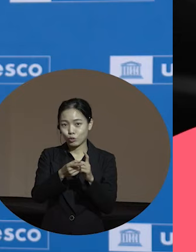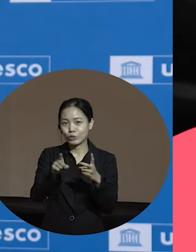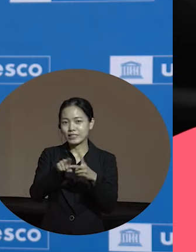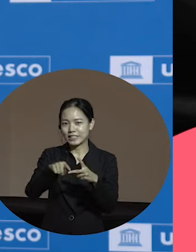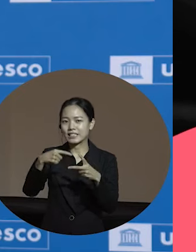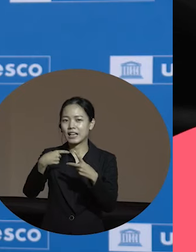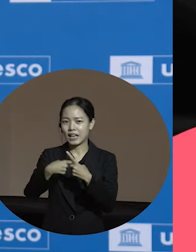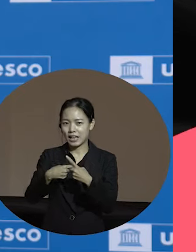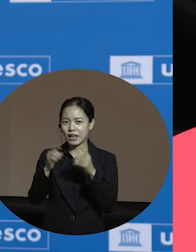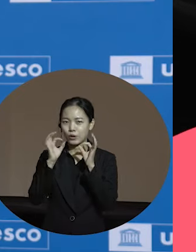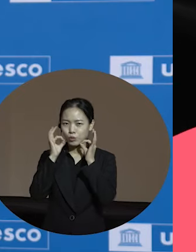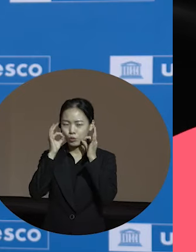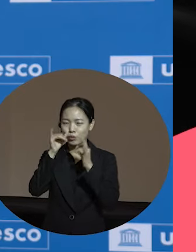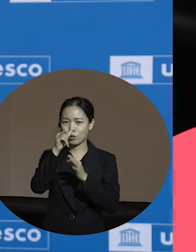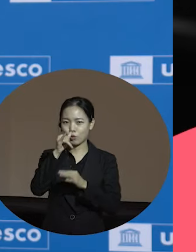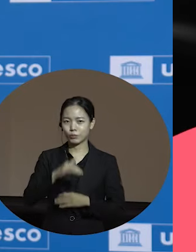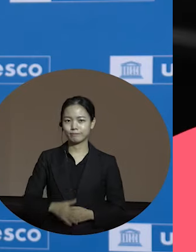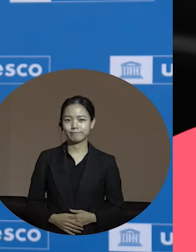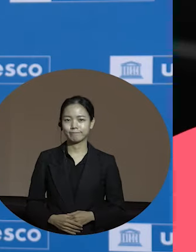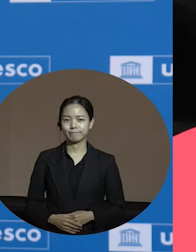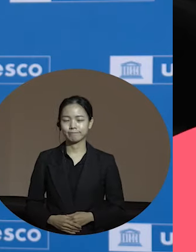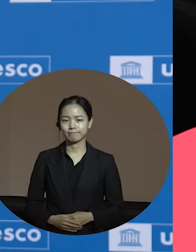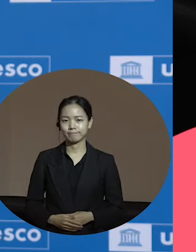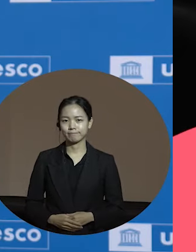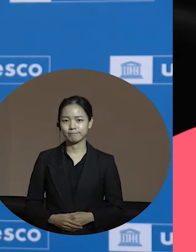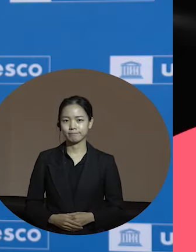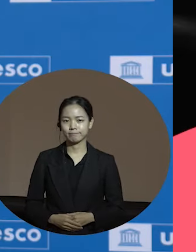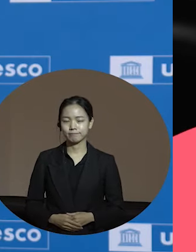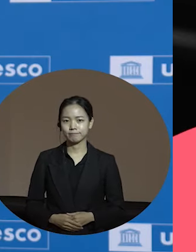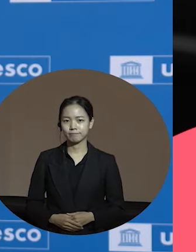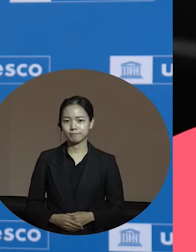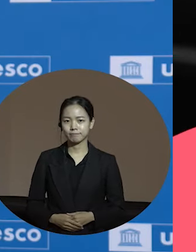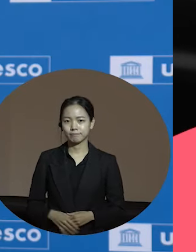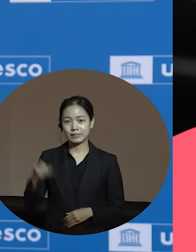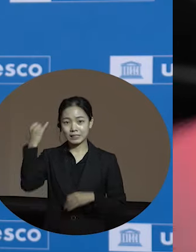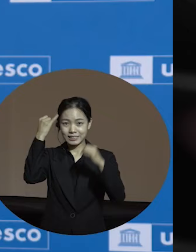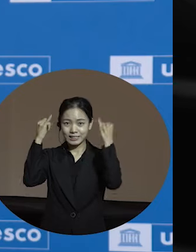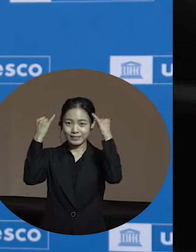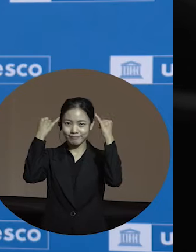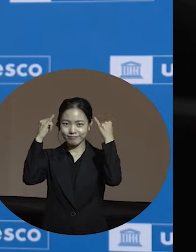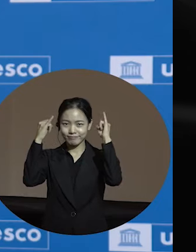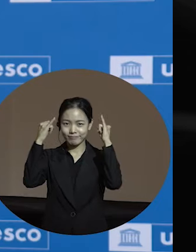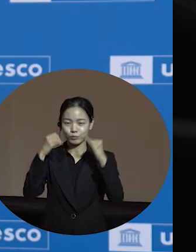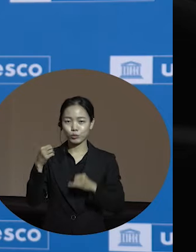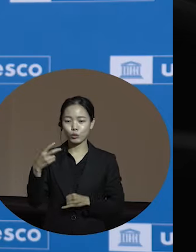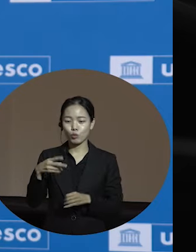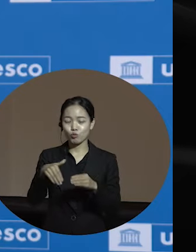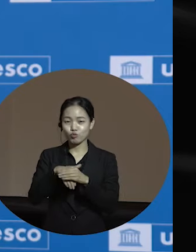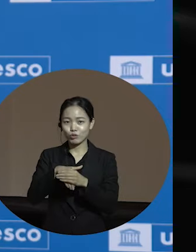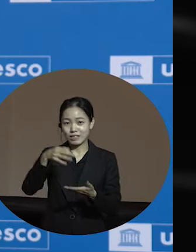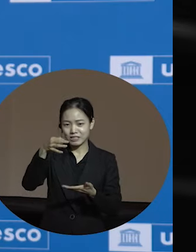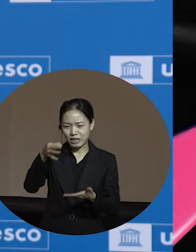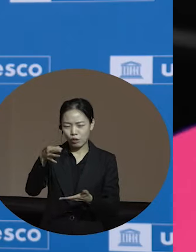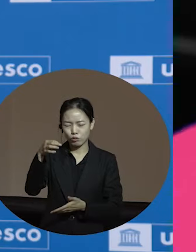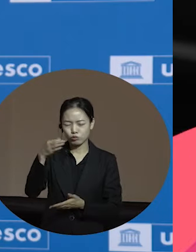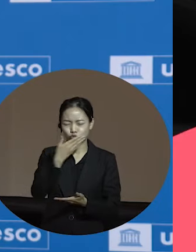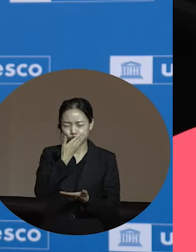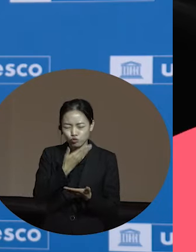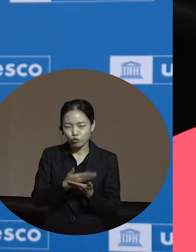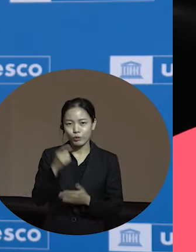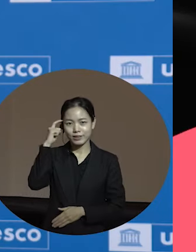and promoting understanding across cultures. It signifies a strategic advance in our pursuit of